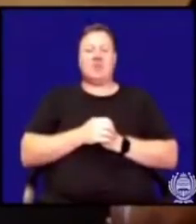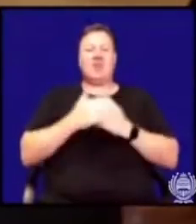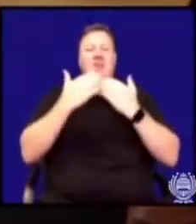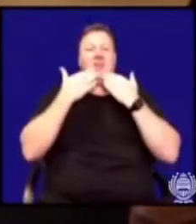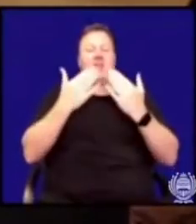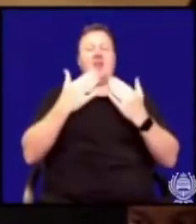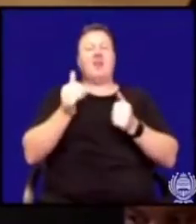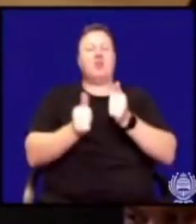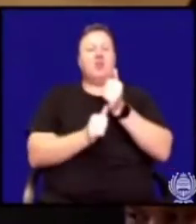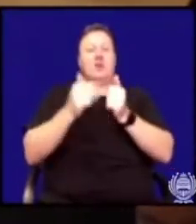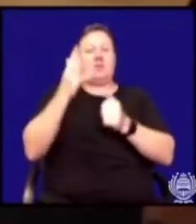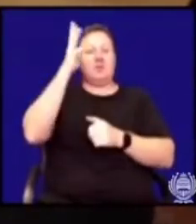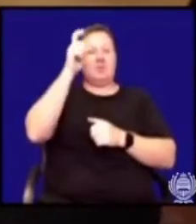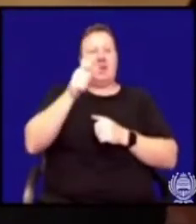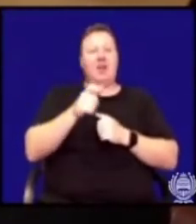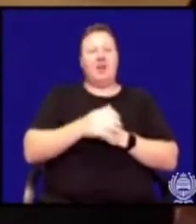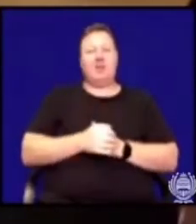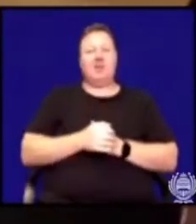Deputy Speaker.